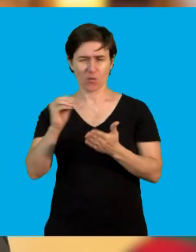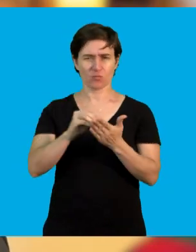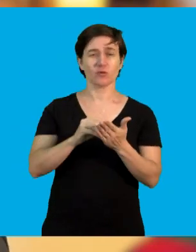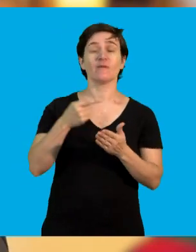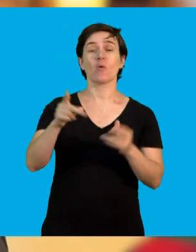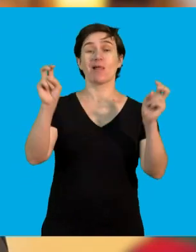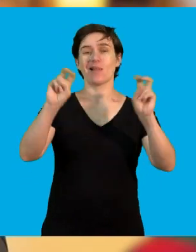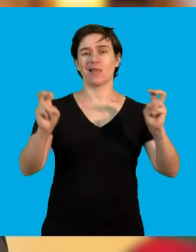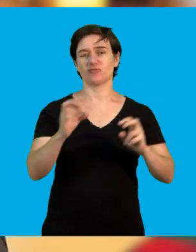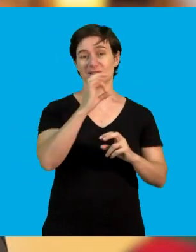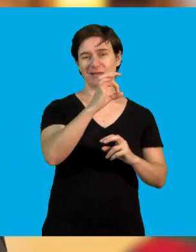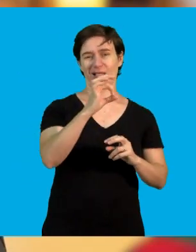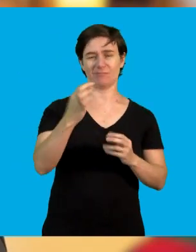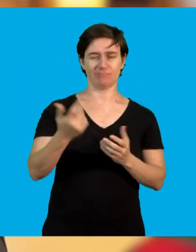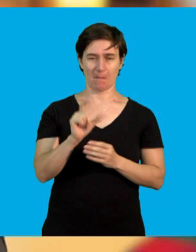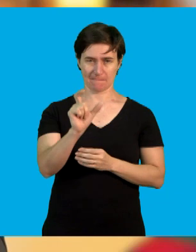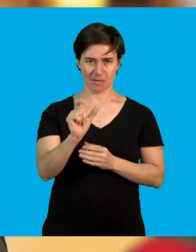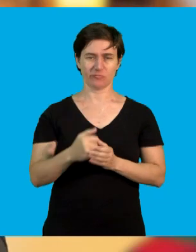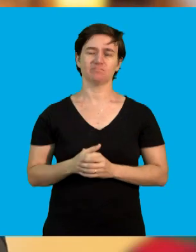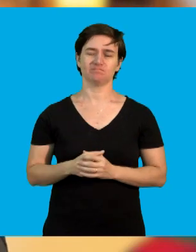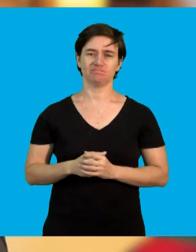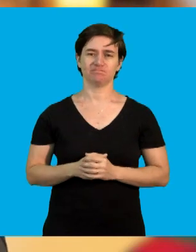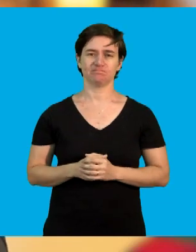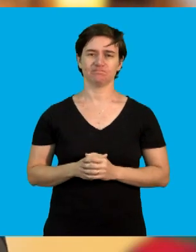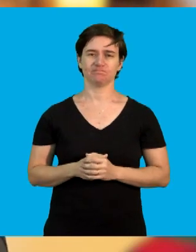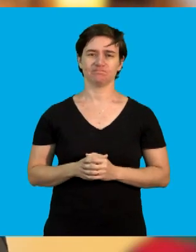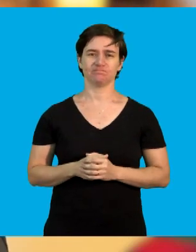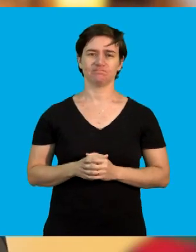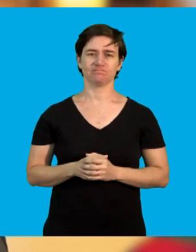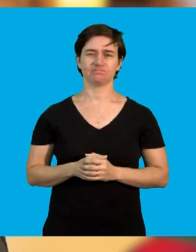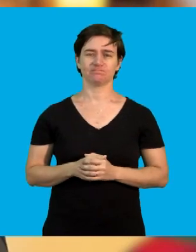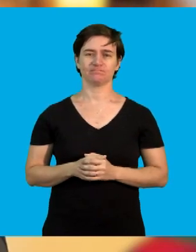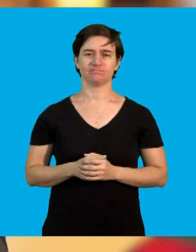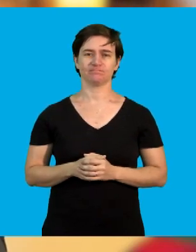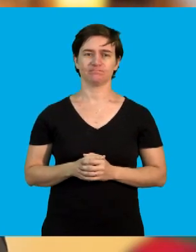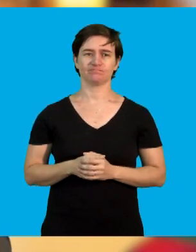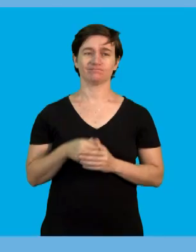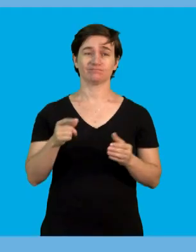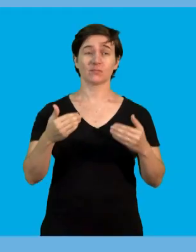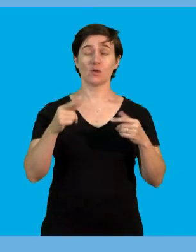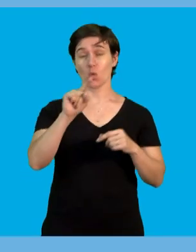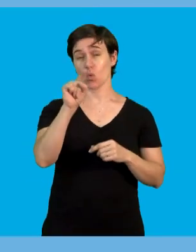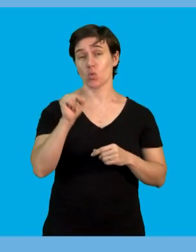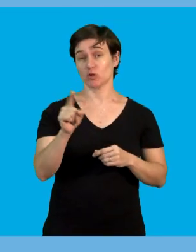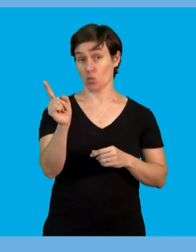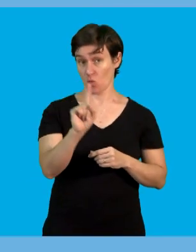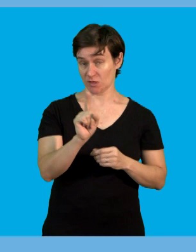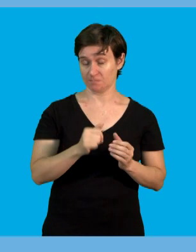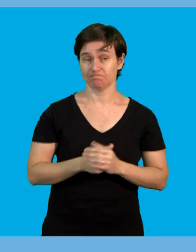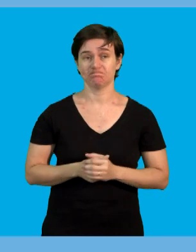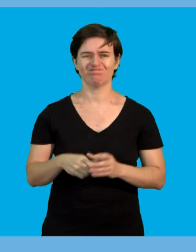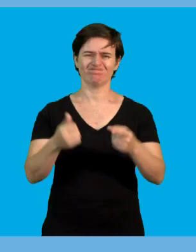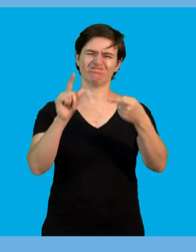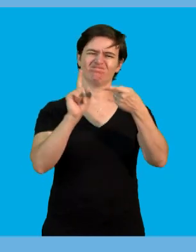on electric cells. So to begin with our practice questions, the questions are given as follows. The first